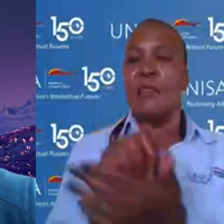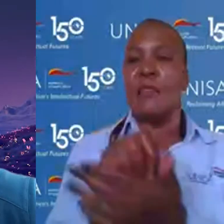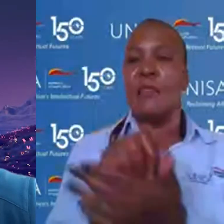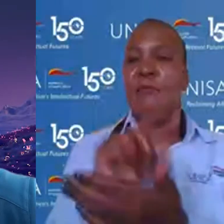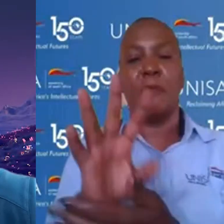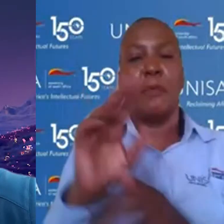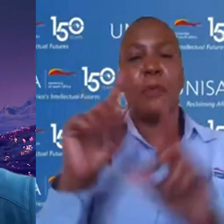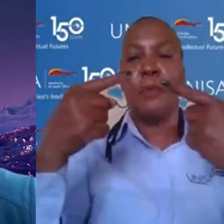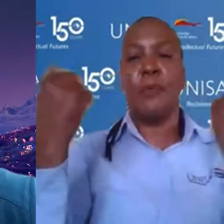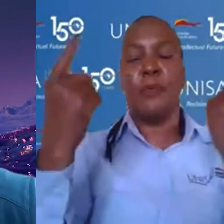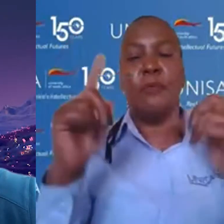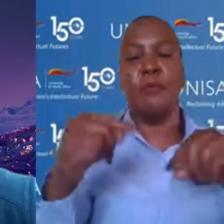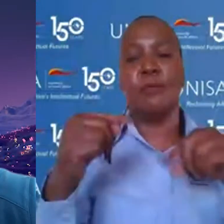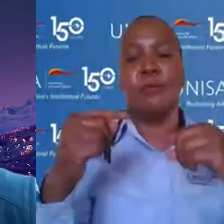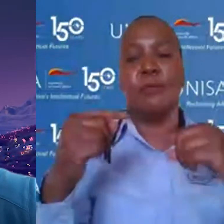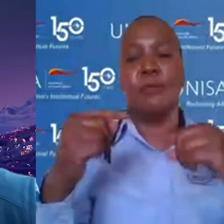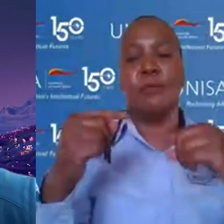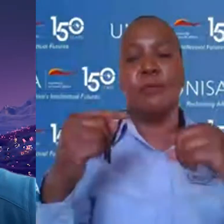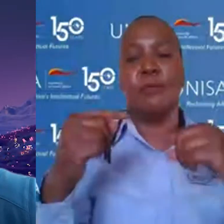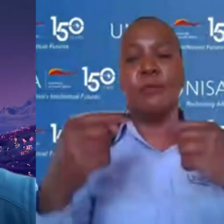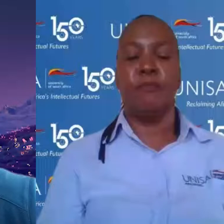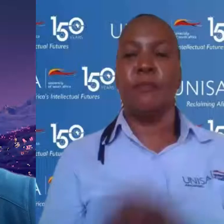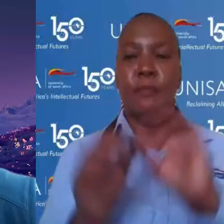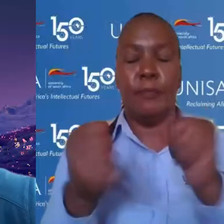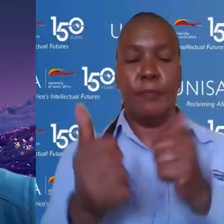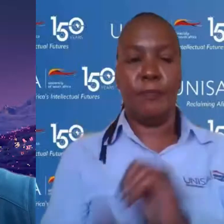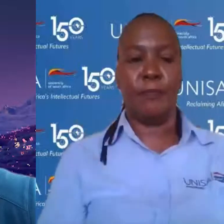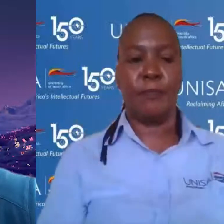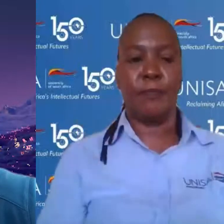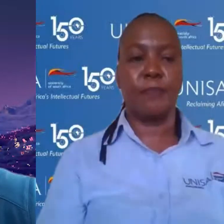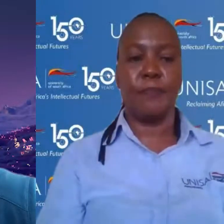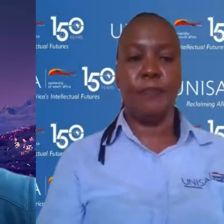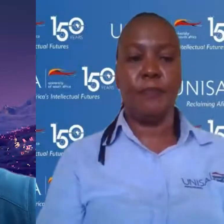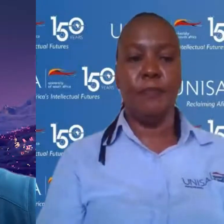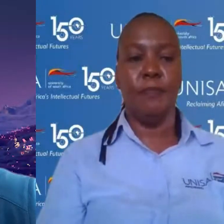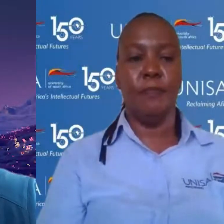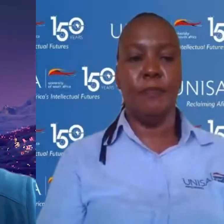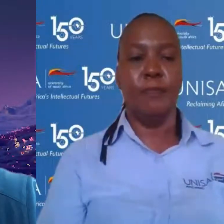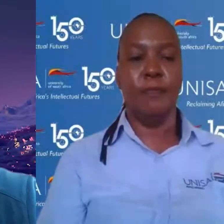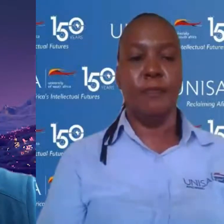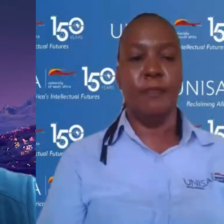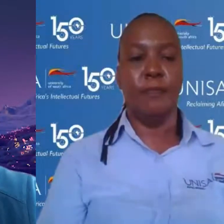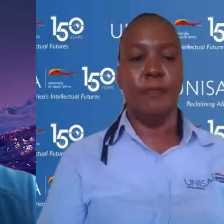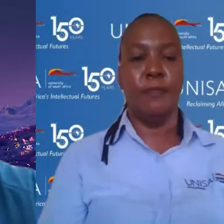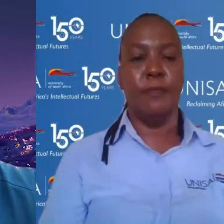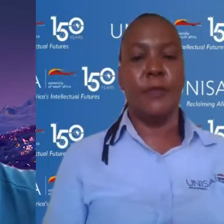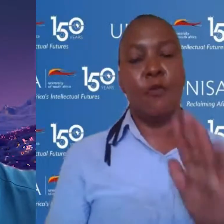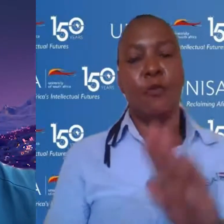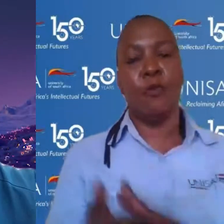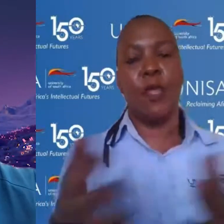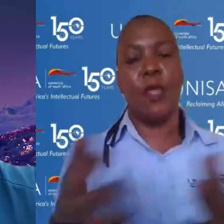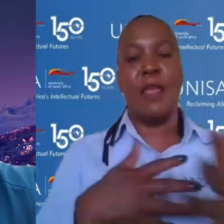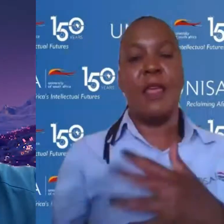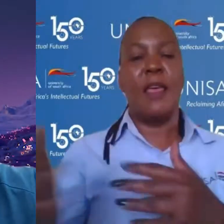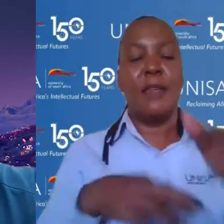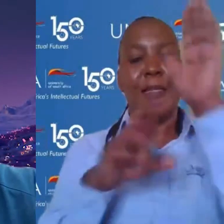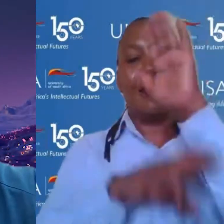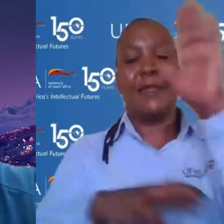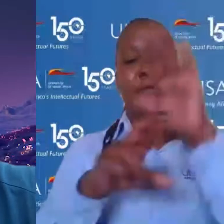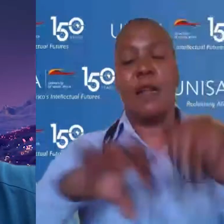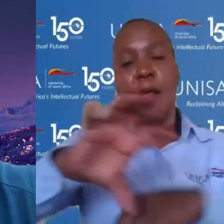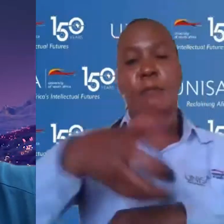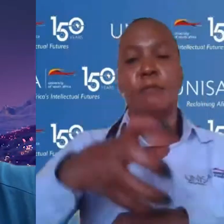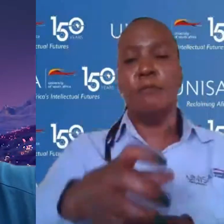to. All right. Can I go to any regional campus? Definitely. That's the beauty